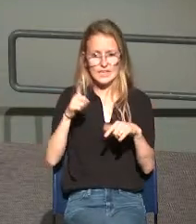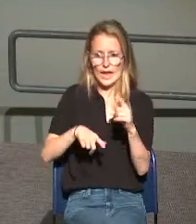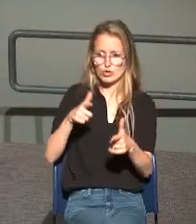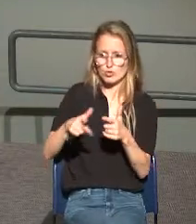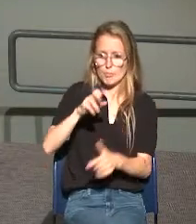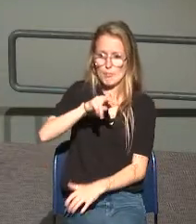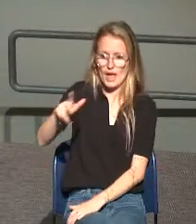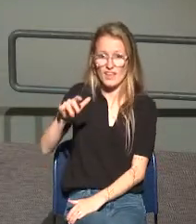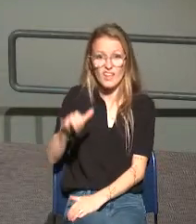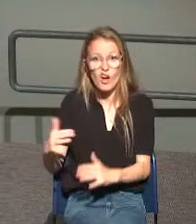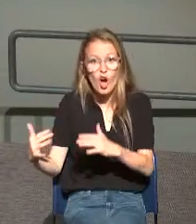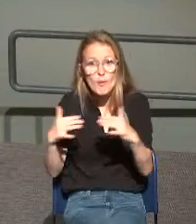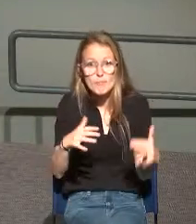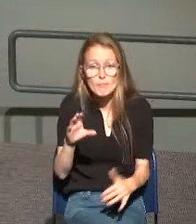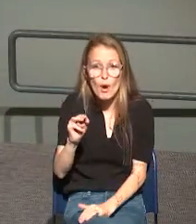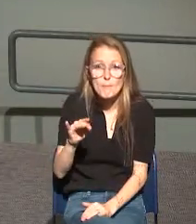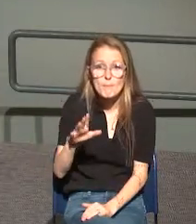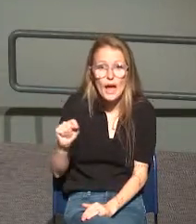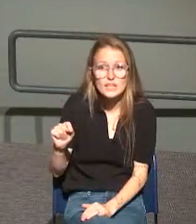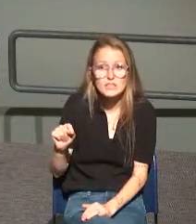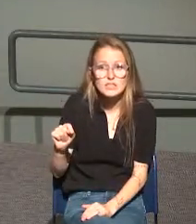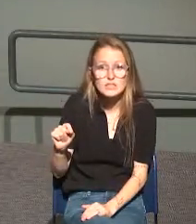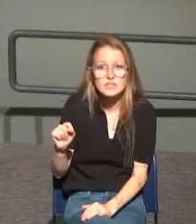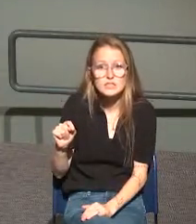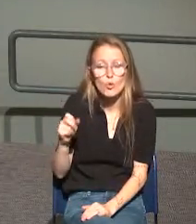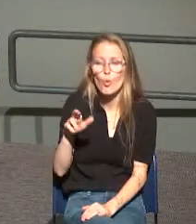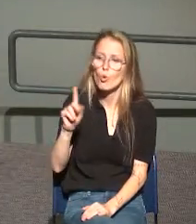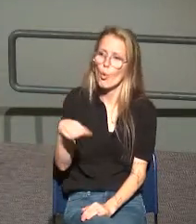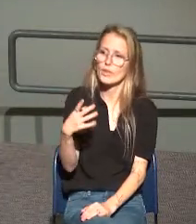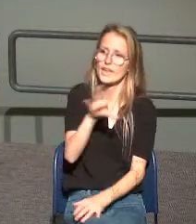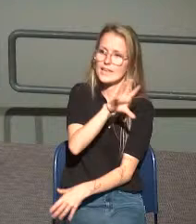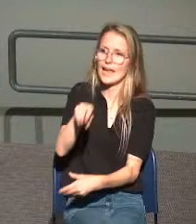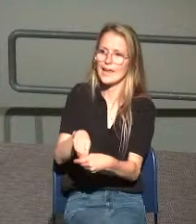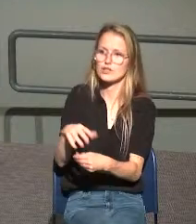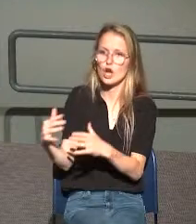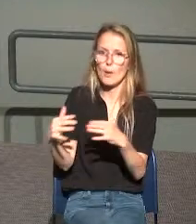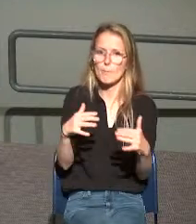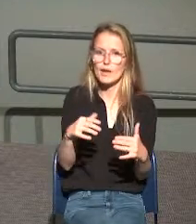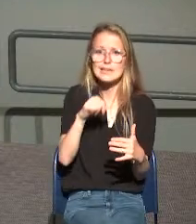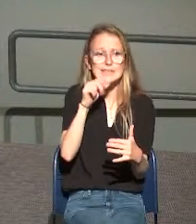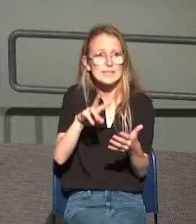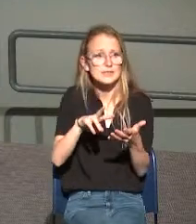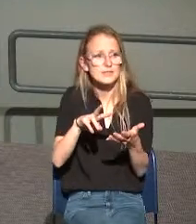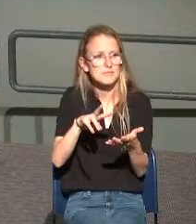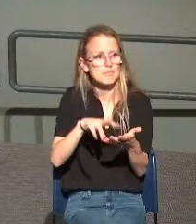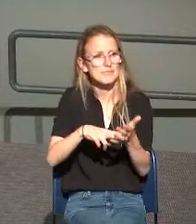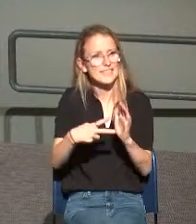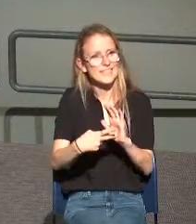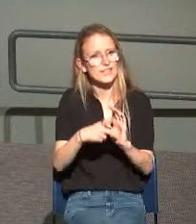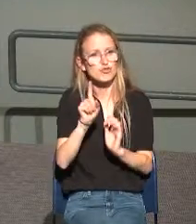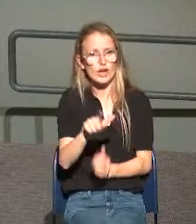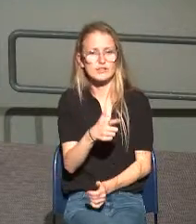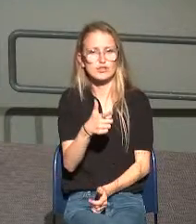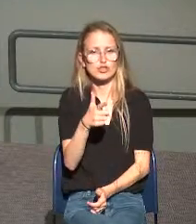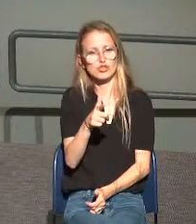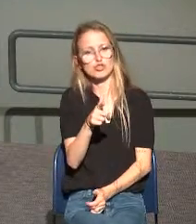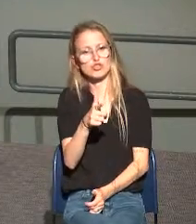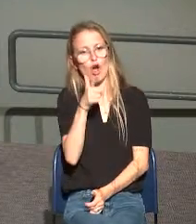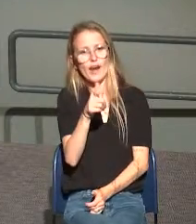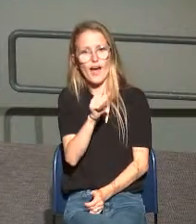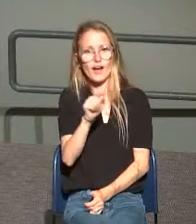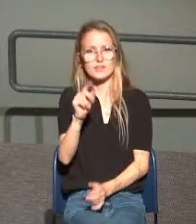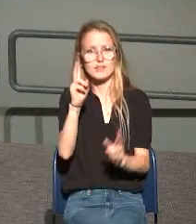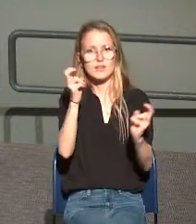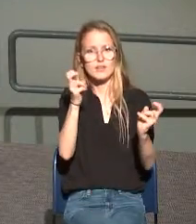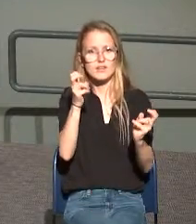just talked about engaging in combat. It didn't say anything about actually being shot at. And in fact, a lot of the early women pilots